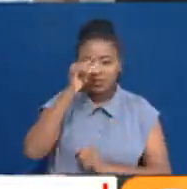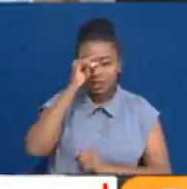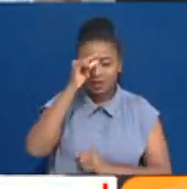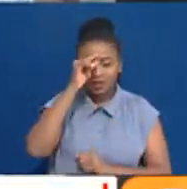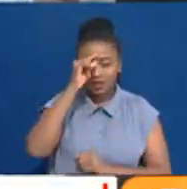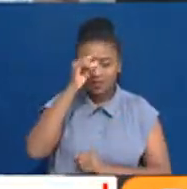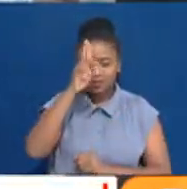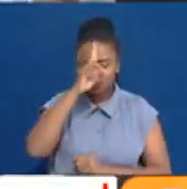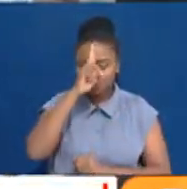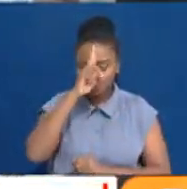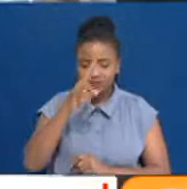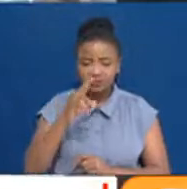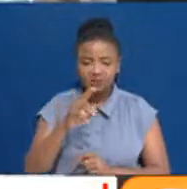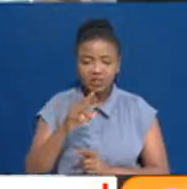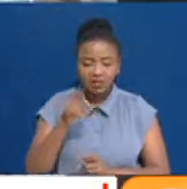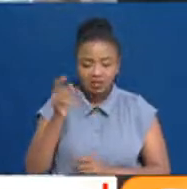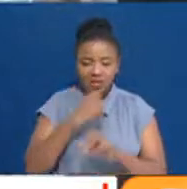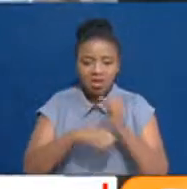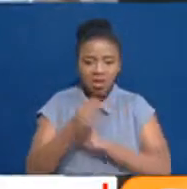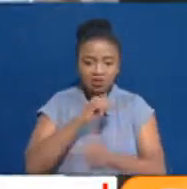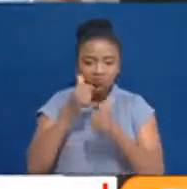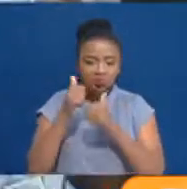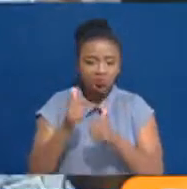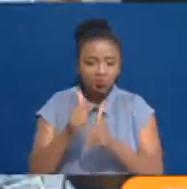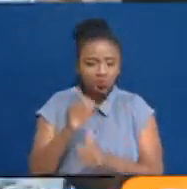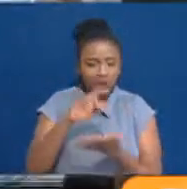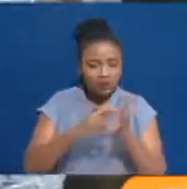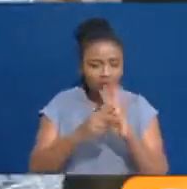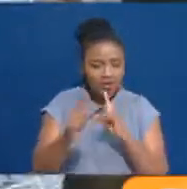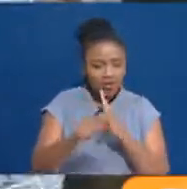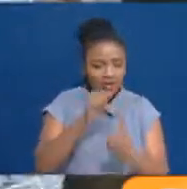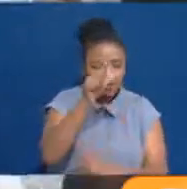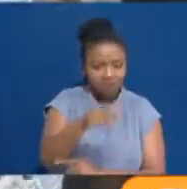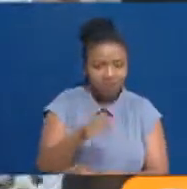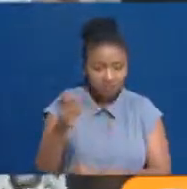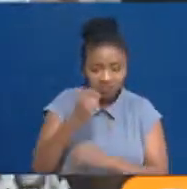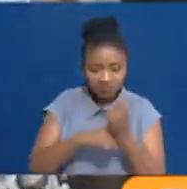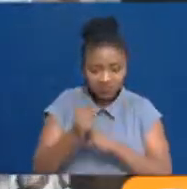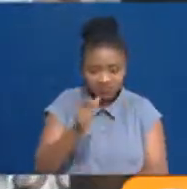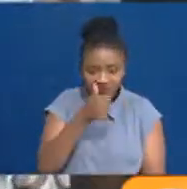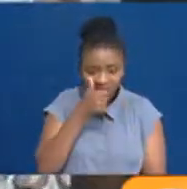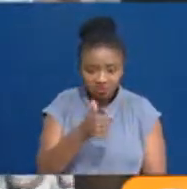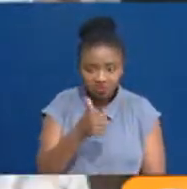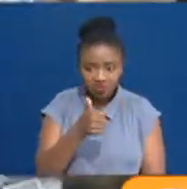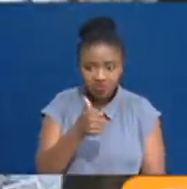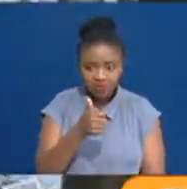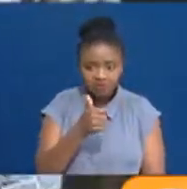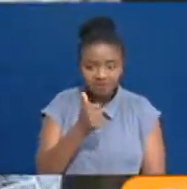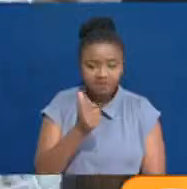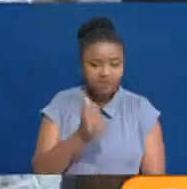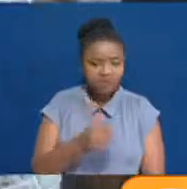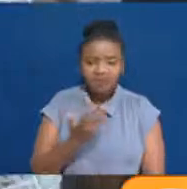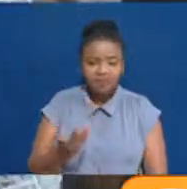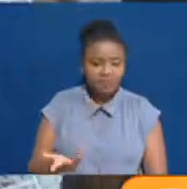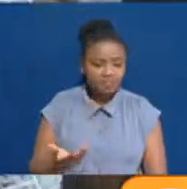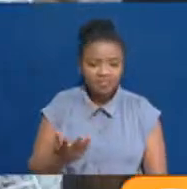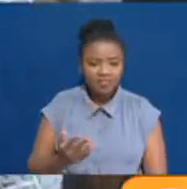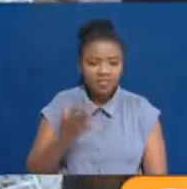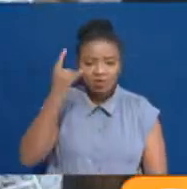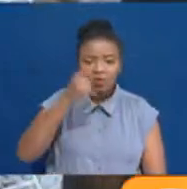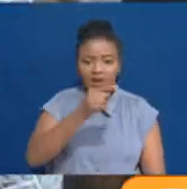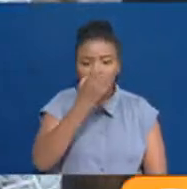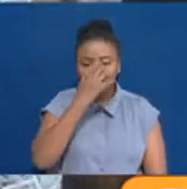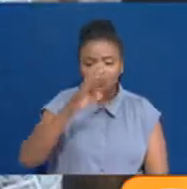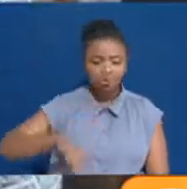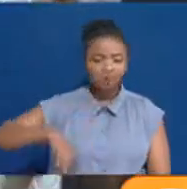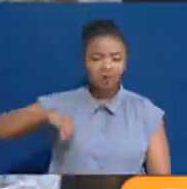mzuri. Kazi ya kuua binadamu hawezi kuwa kazi mzuri. Huwezi kujivuna Bwana Ruto